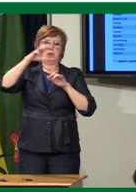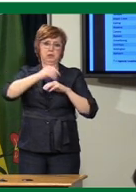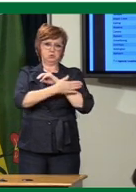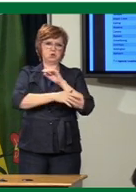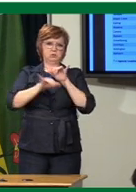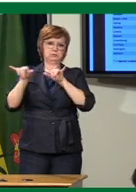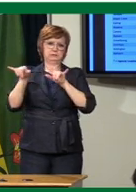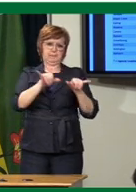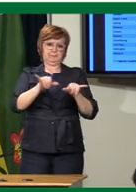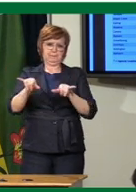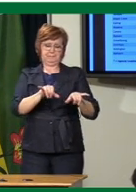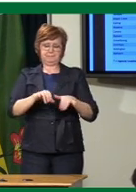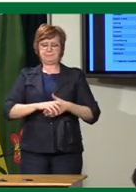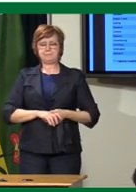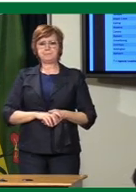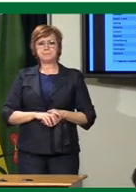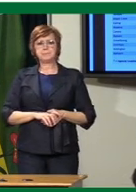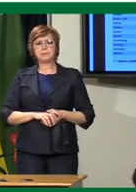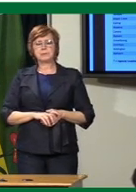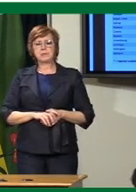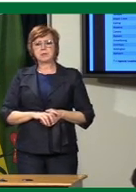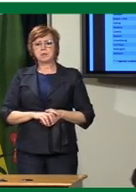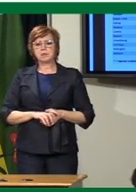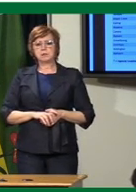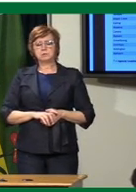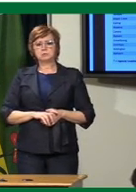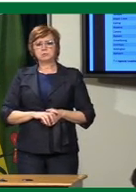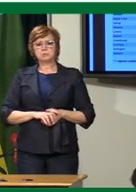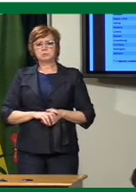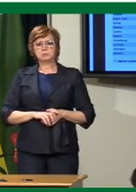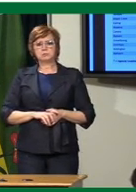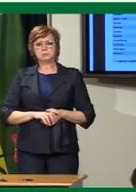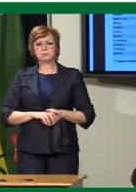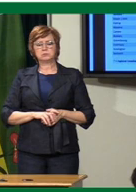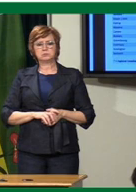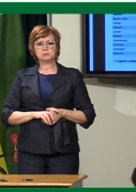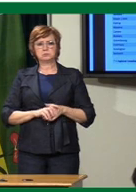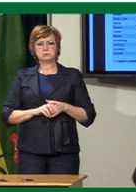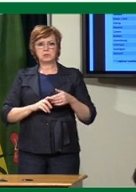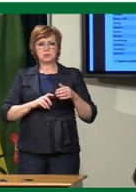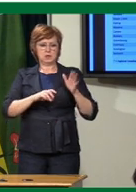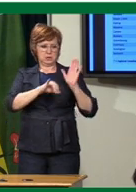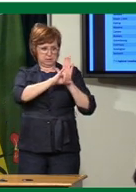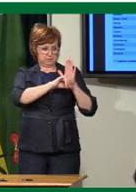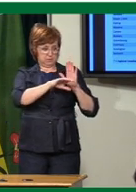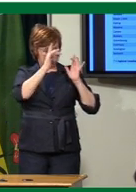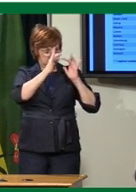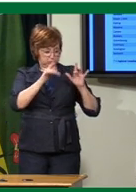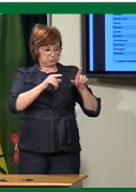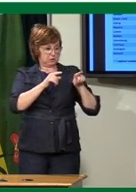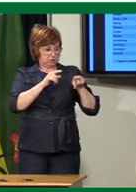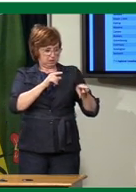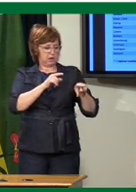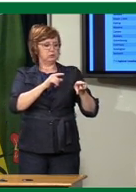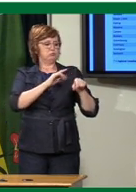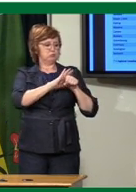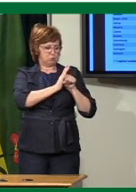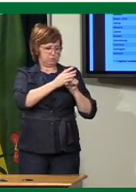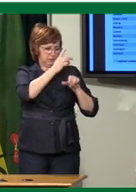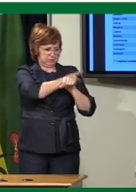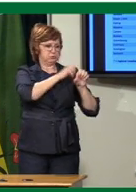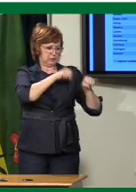to potentially identify some hospitals as COVID hospitals. So all of